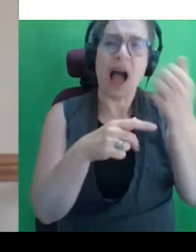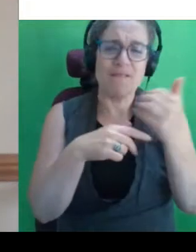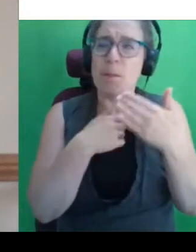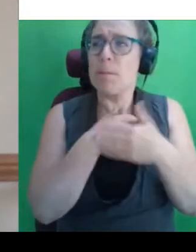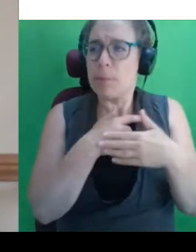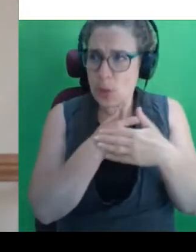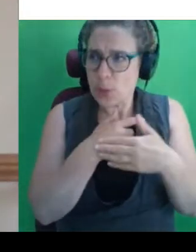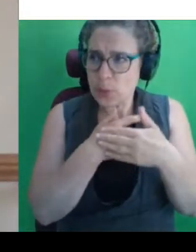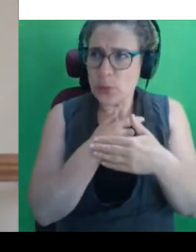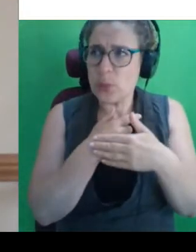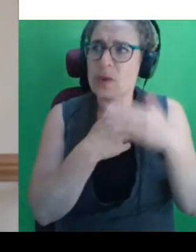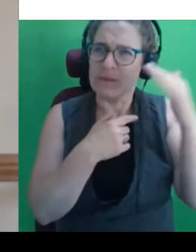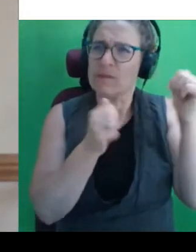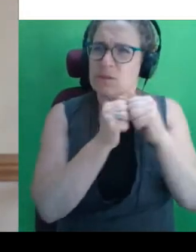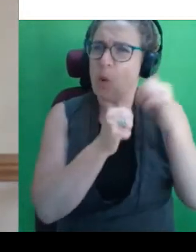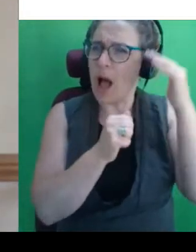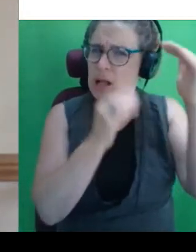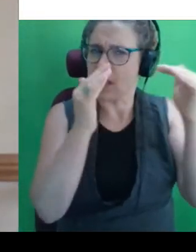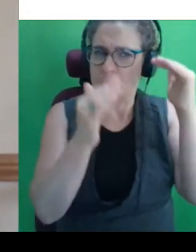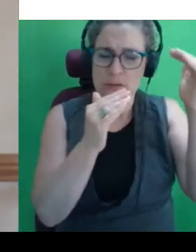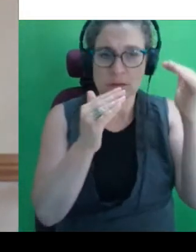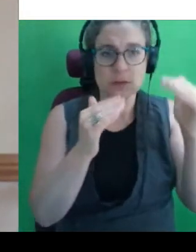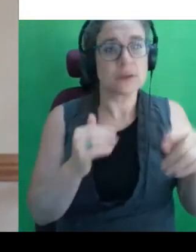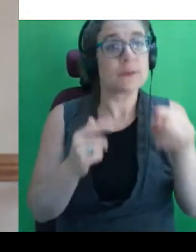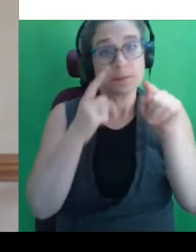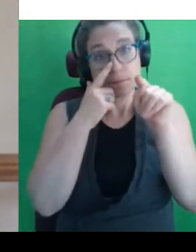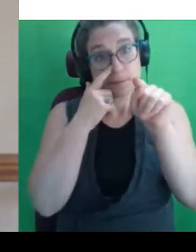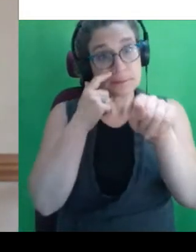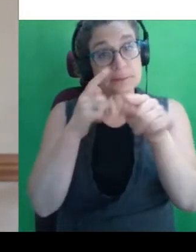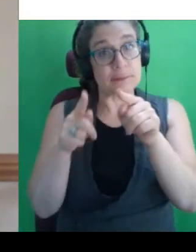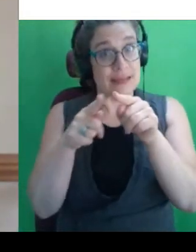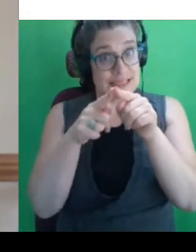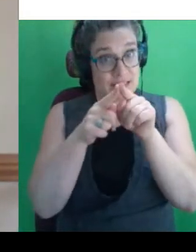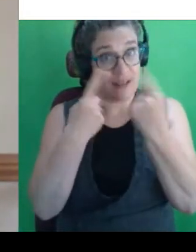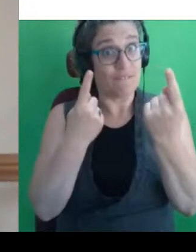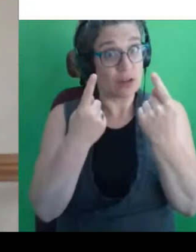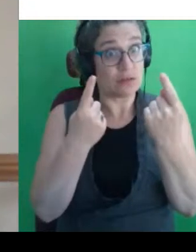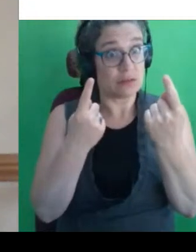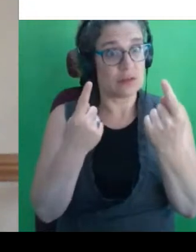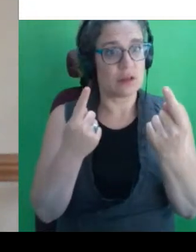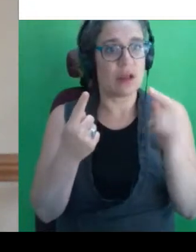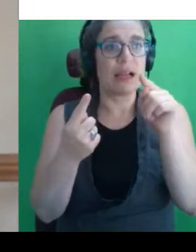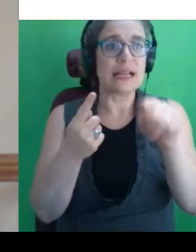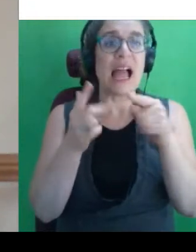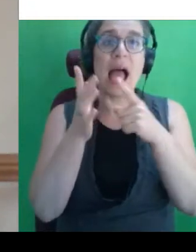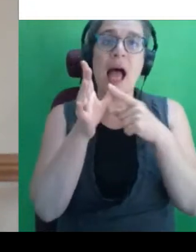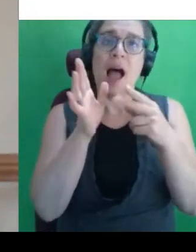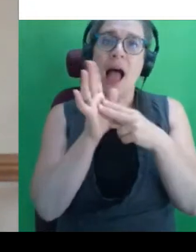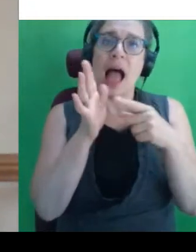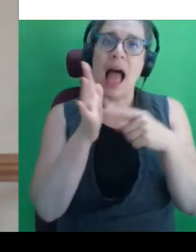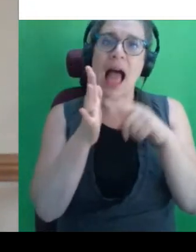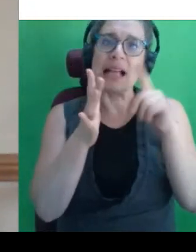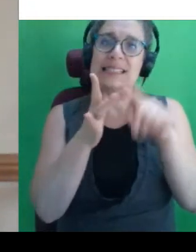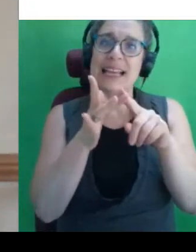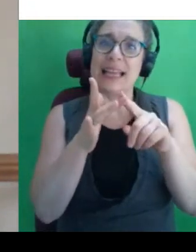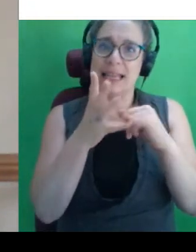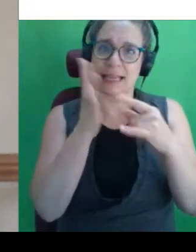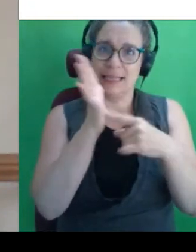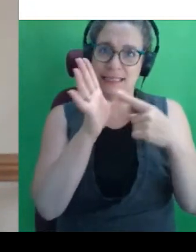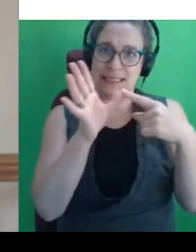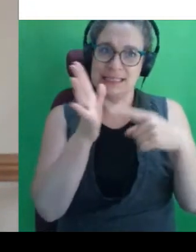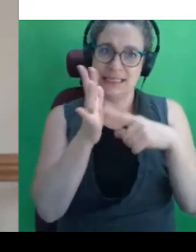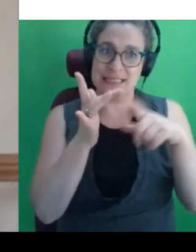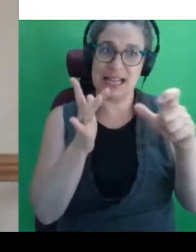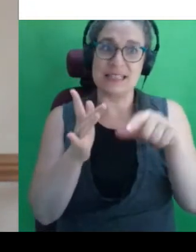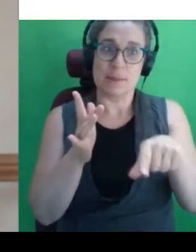adult patients. I suppose the only difference with these anti-static coated spacers are they have actually been designed for tidal